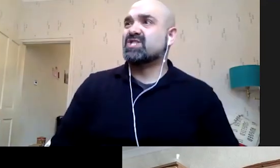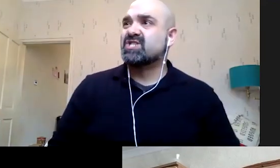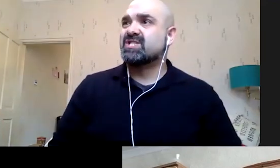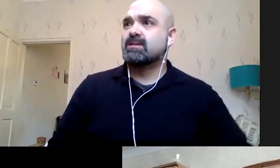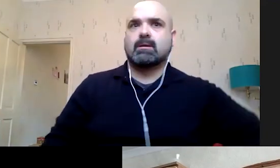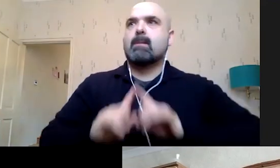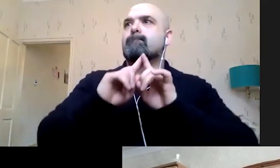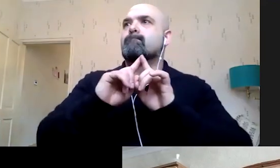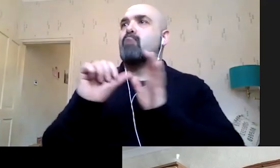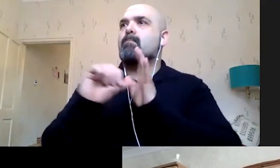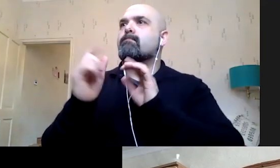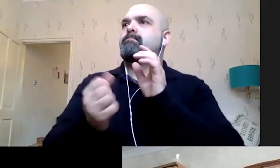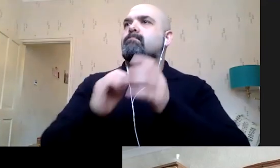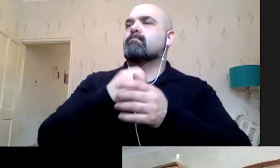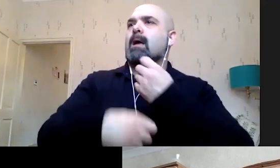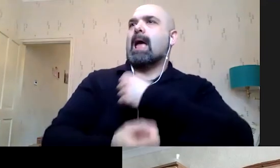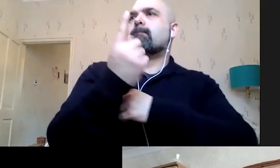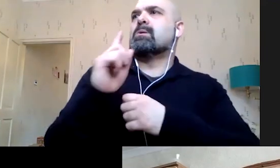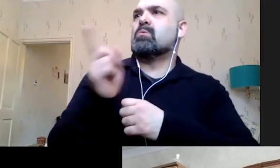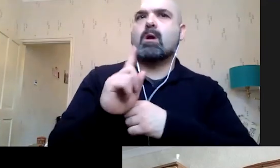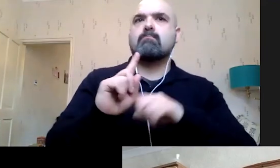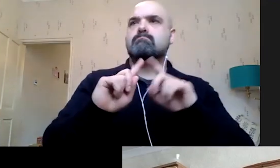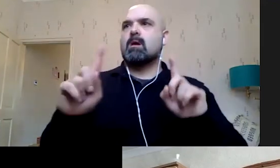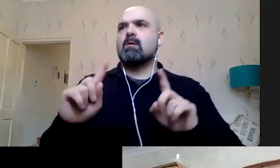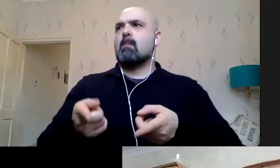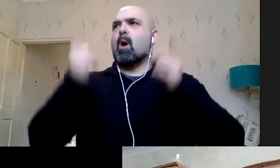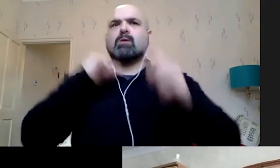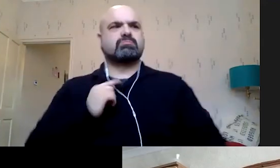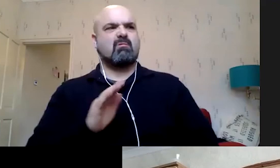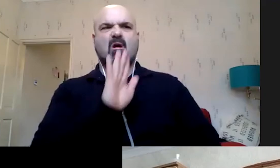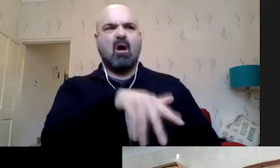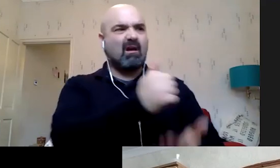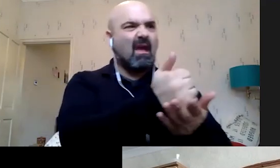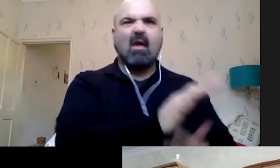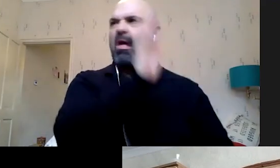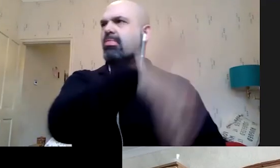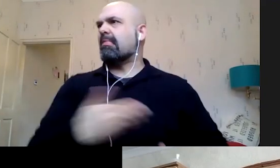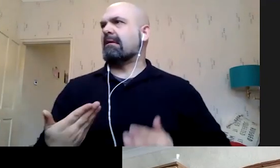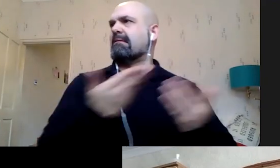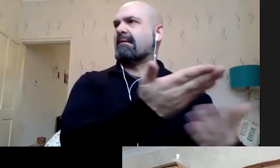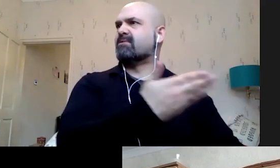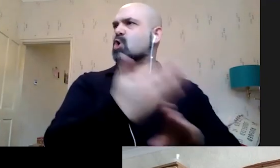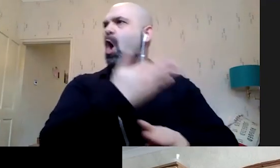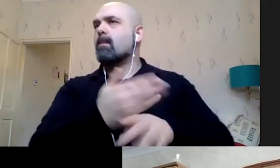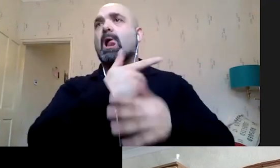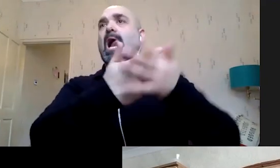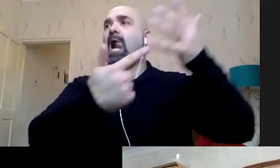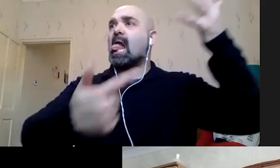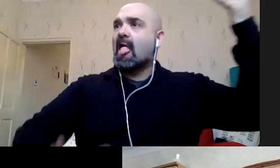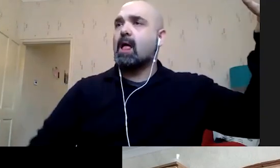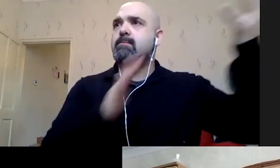jobs, it's people possibly living on the streets, because we know the homelessness level of LGBTQ people is way above